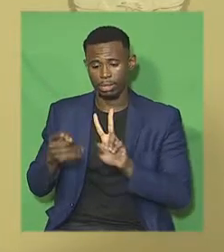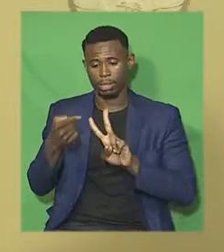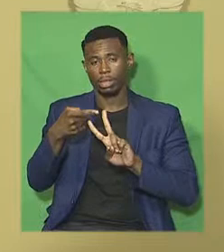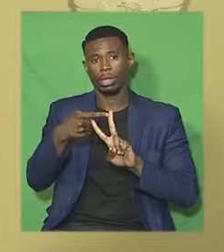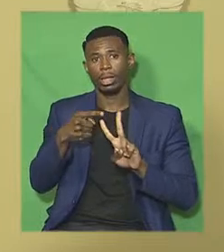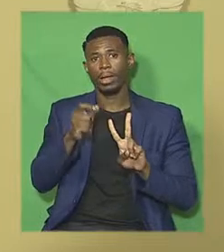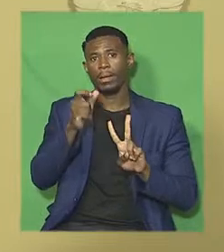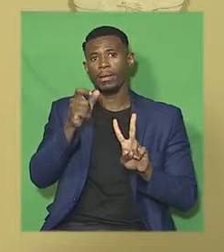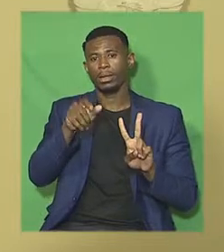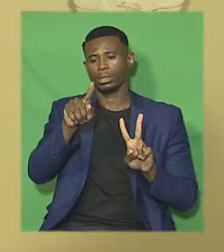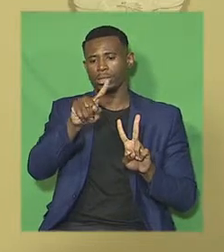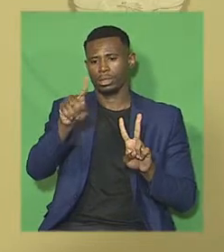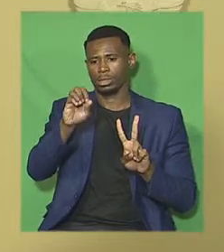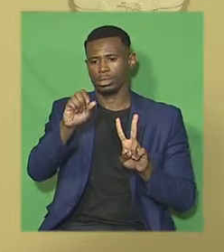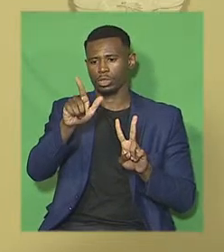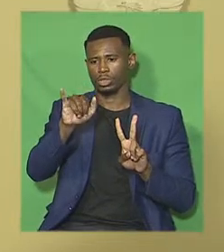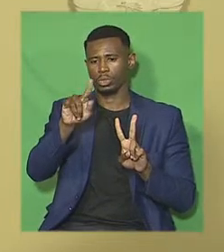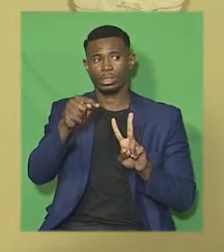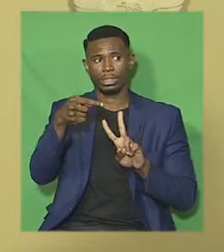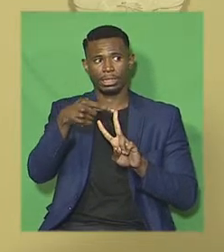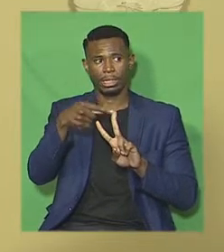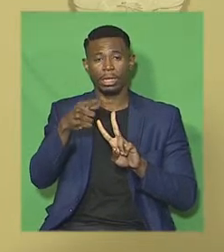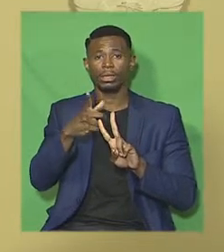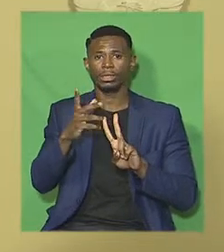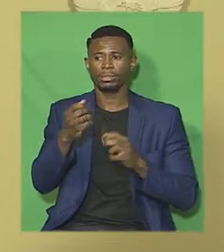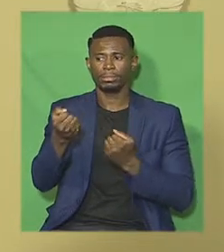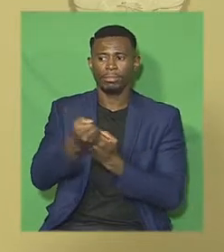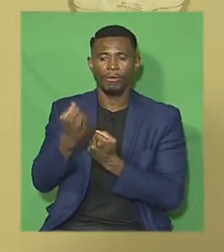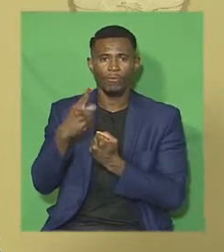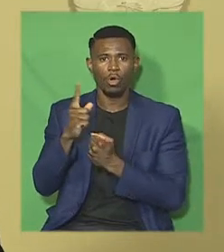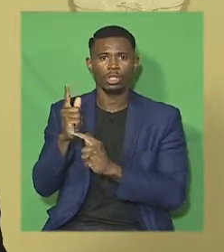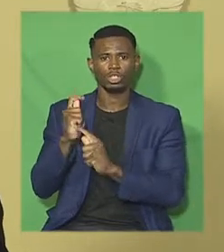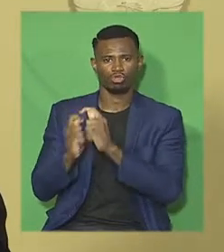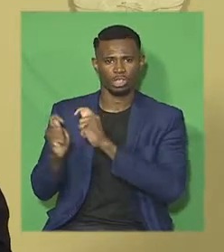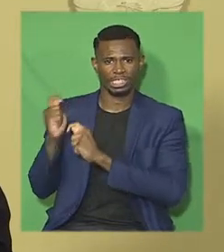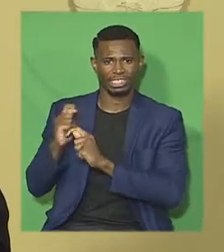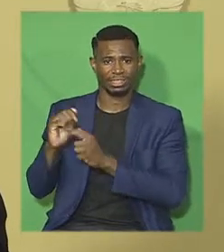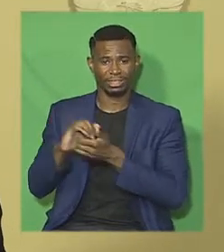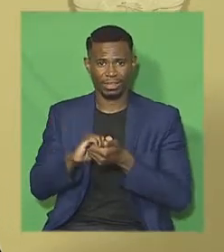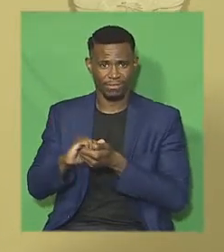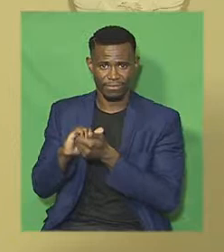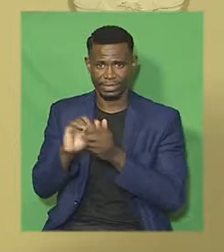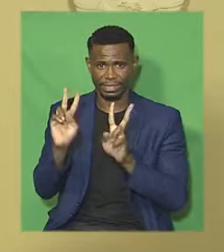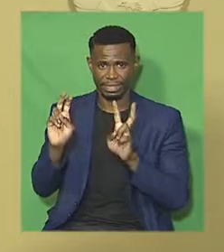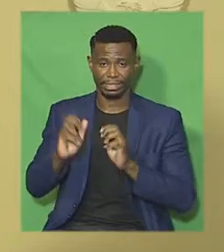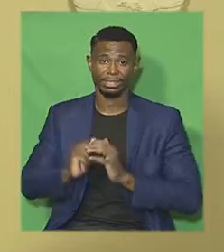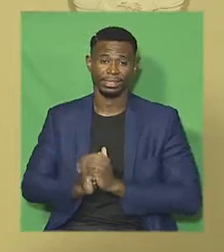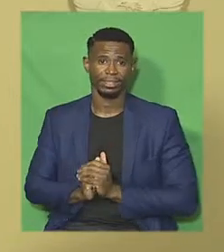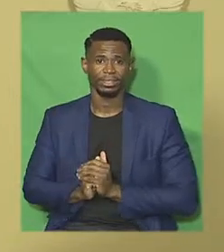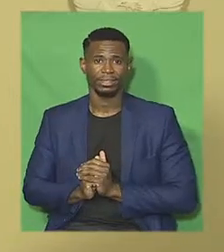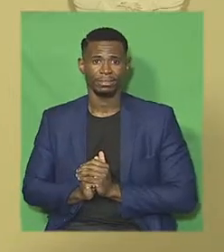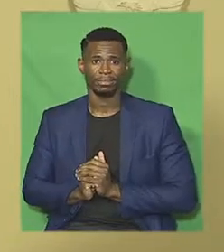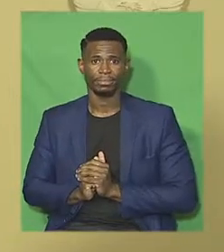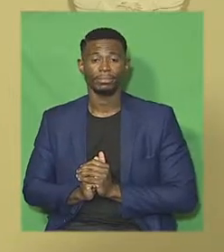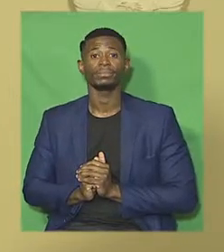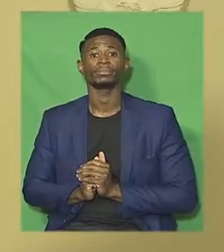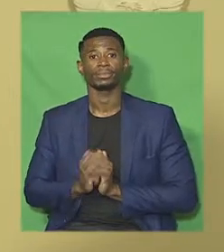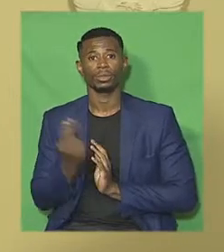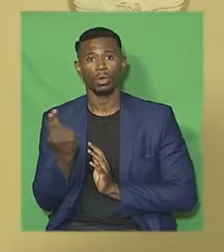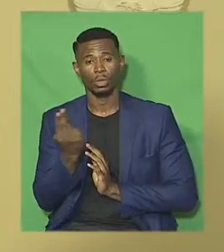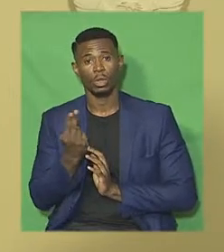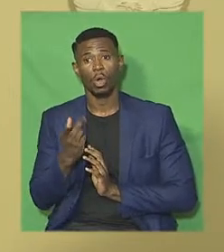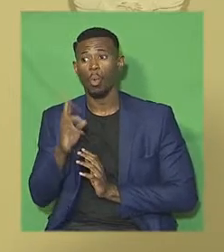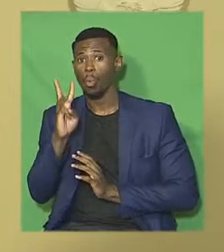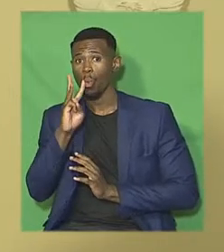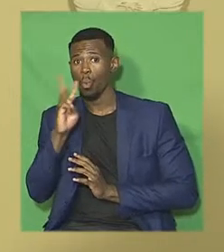Zolile Benz Nkamashe with traditional affairs. There will be 2 deputy ministers for water